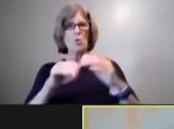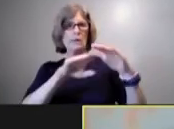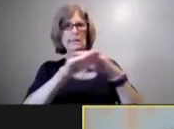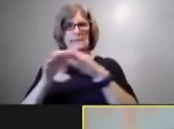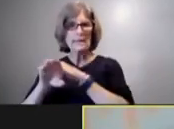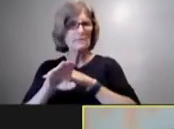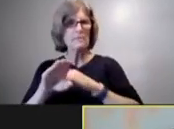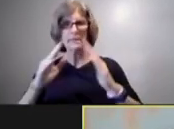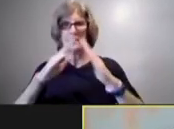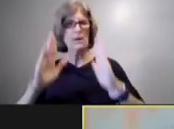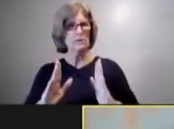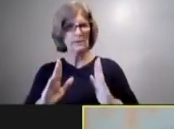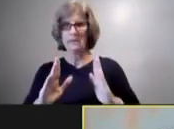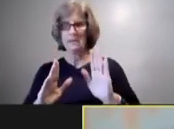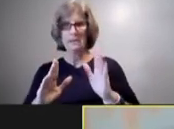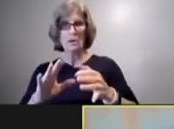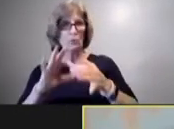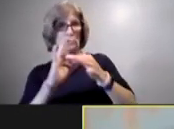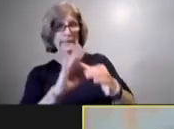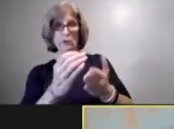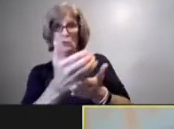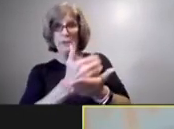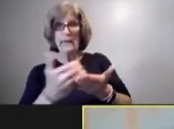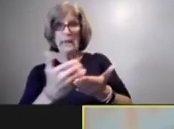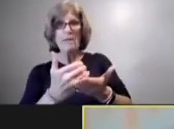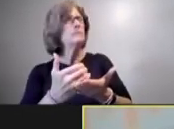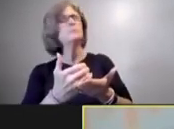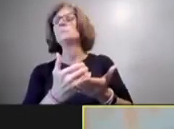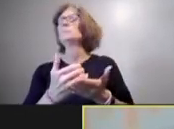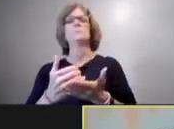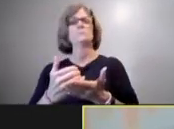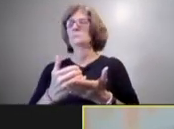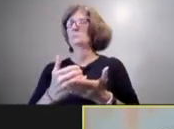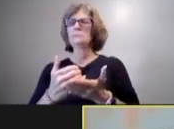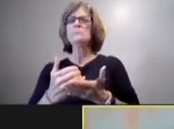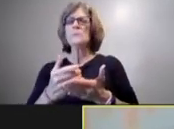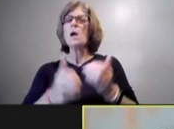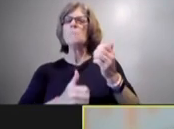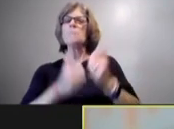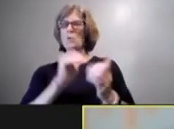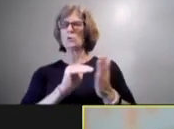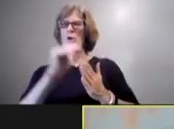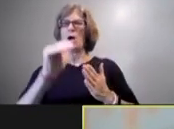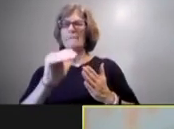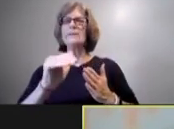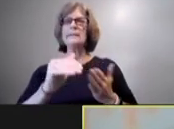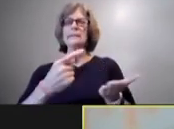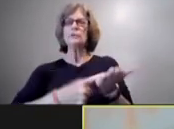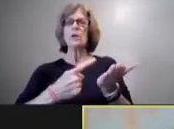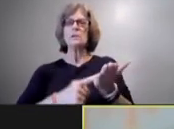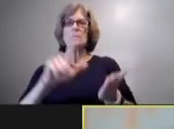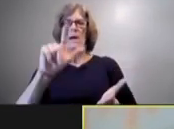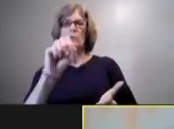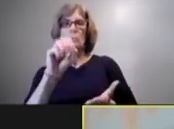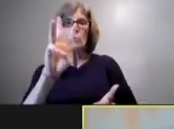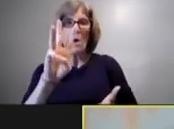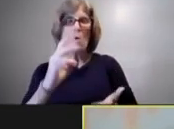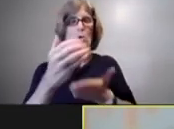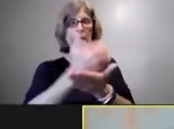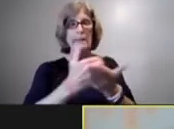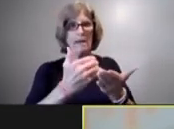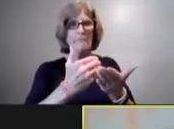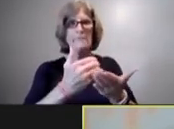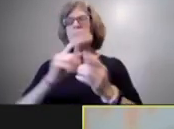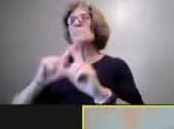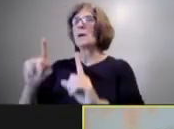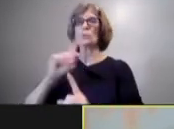is not income-based. Certainly in this body, we're discussing low-income housing, but the need for accessible housing is a